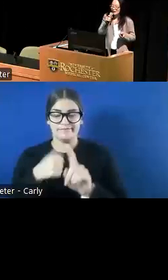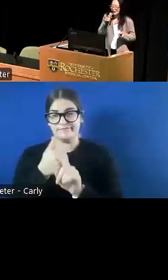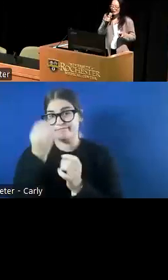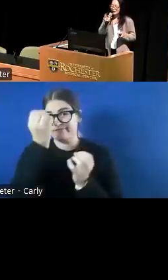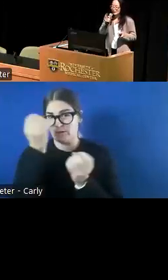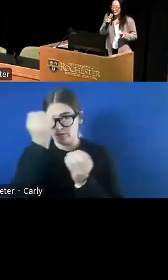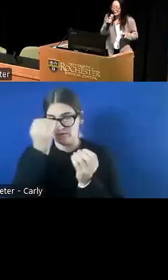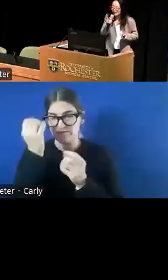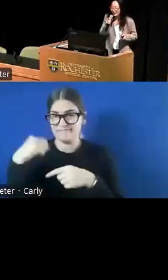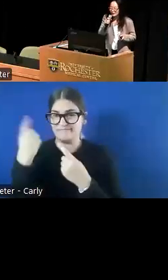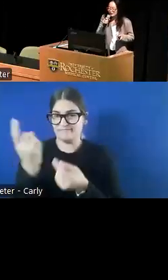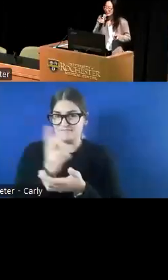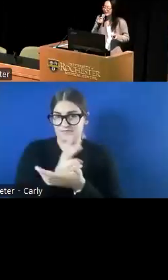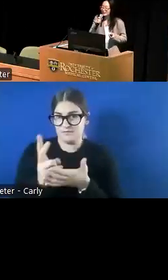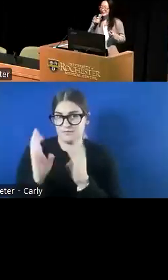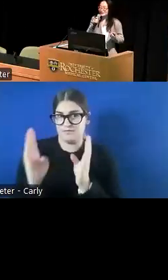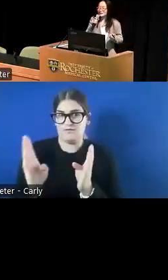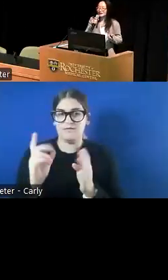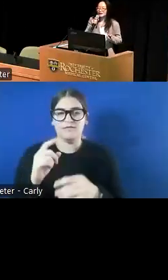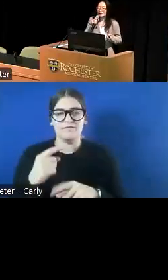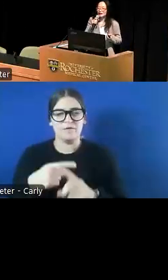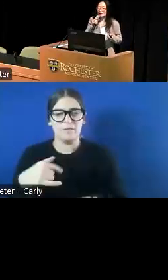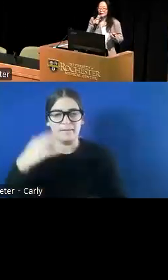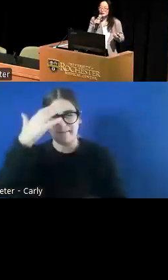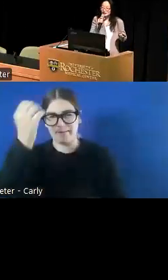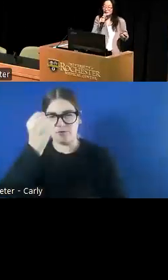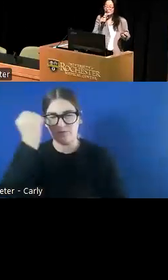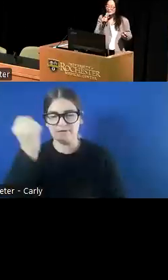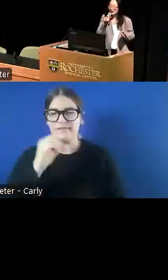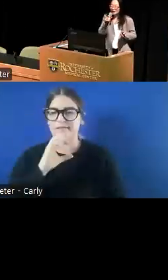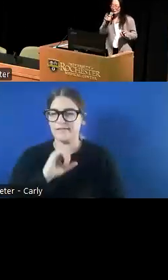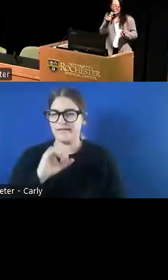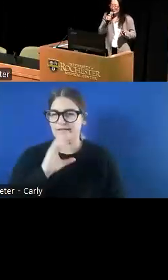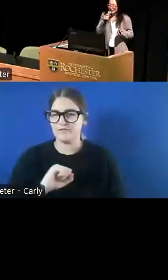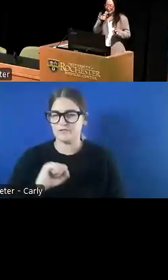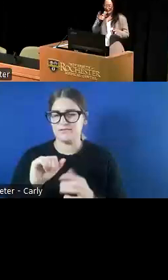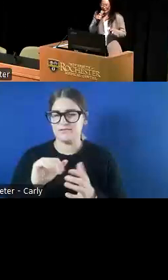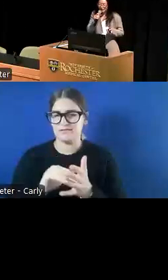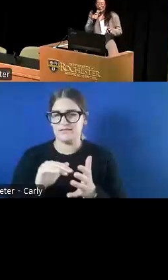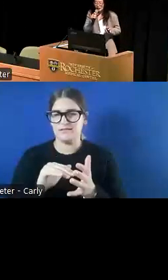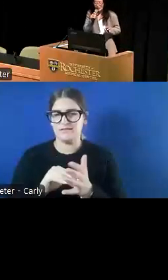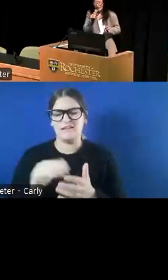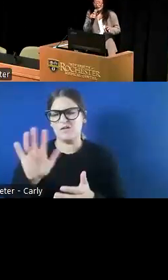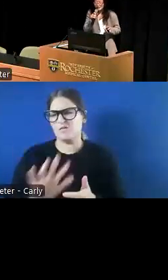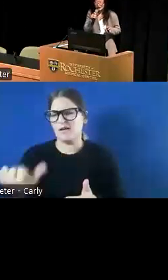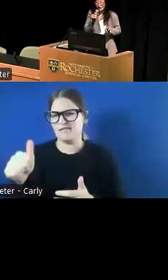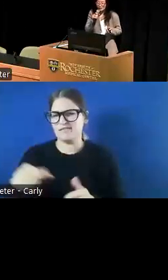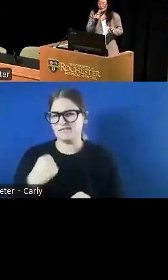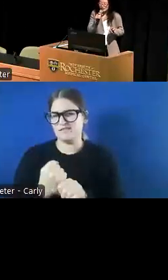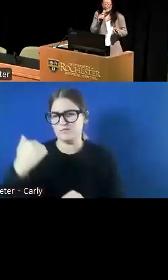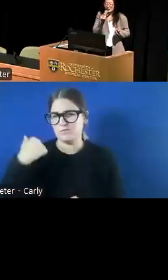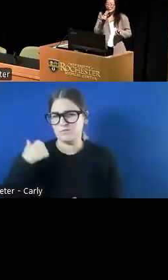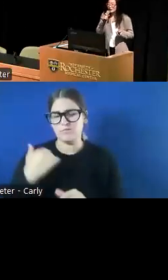among the memory and aging study that Dr. Ho-Chang Lee was a PI for about a decade ago. And some of the